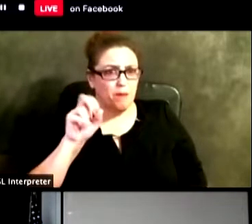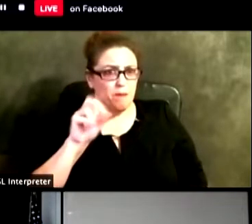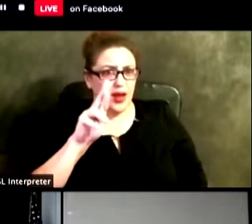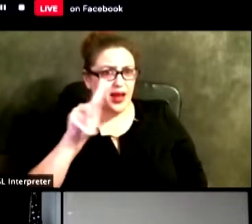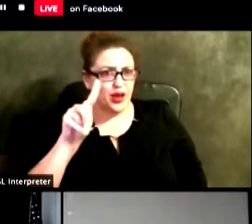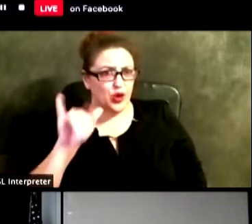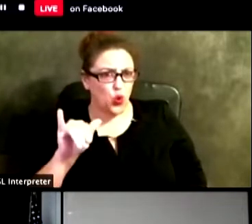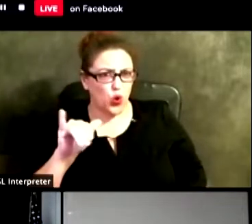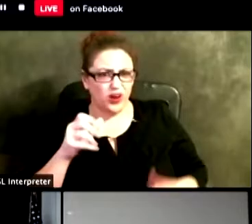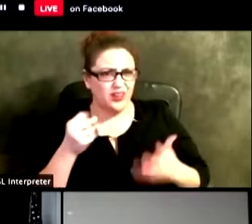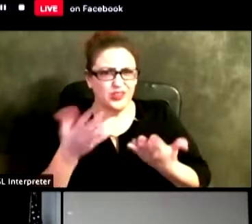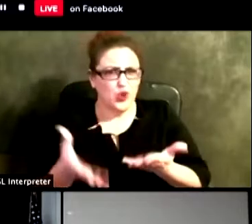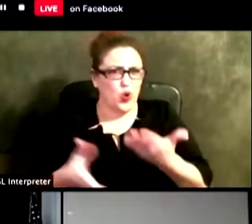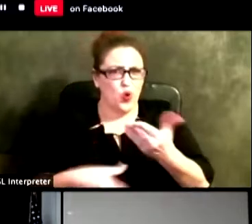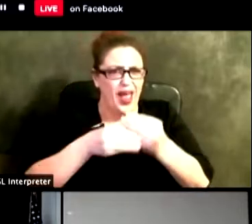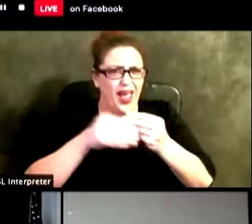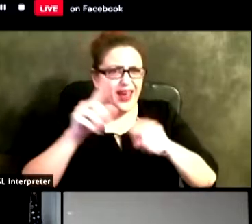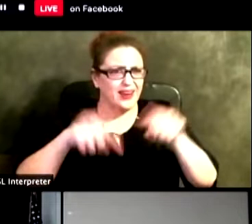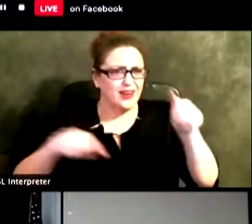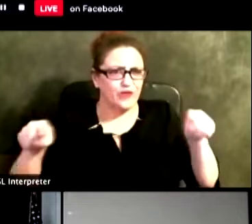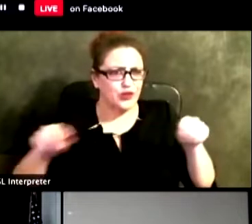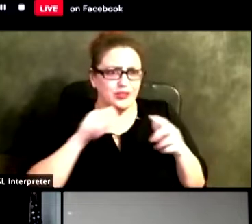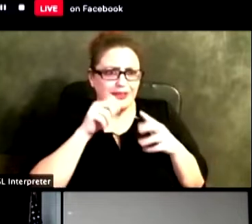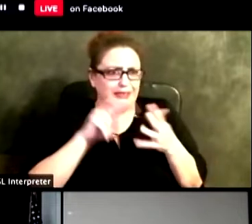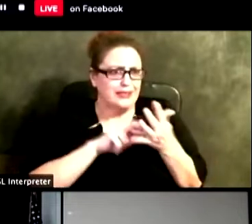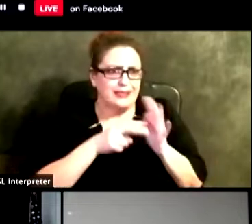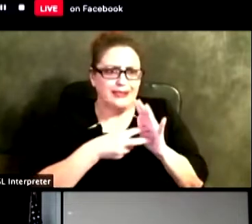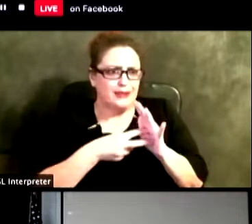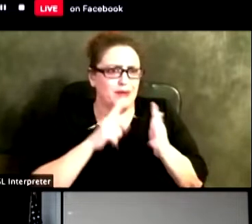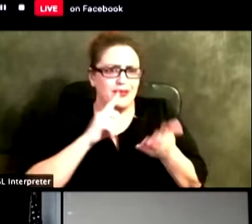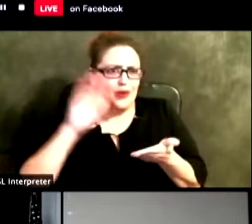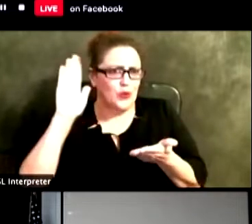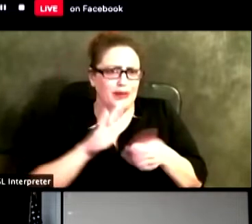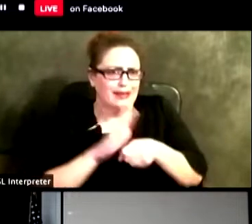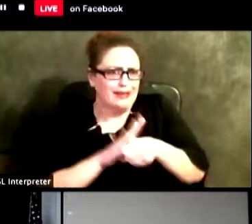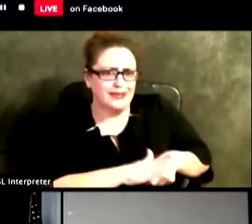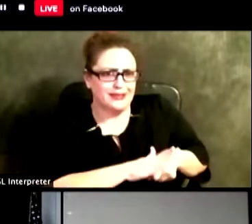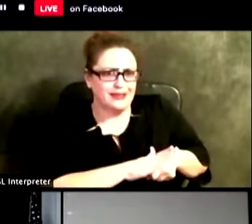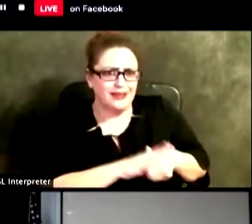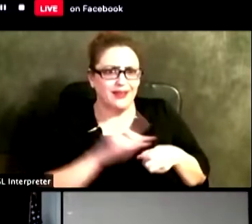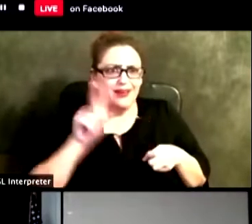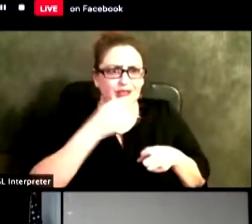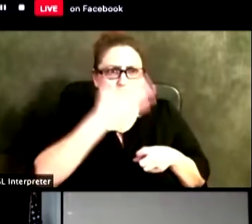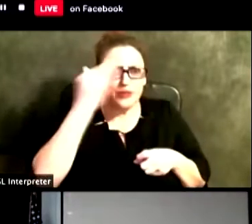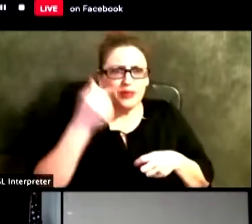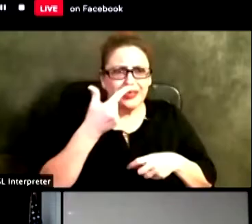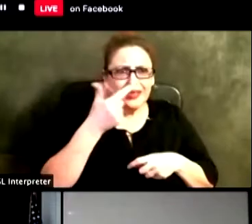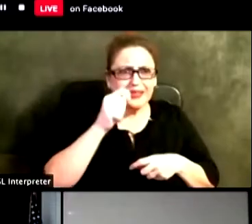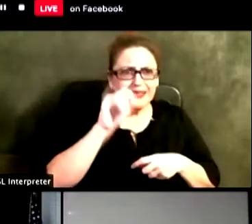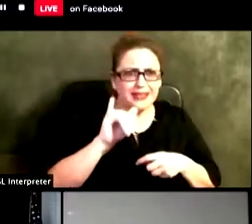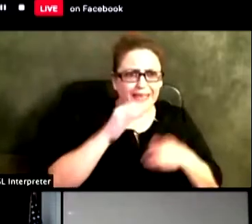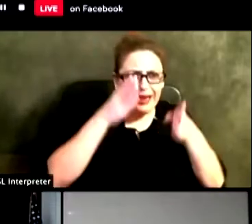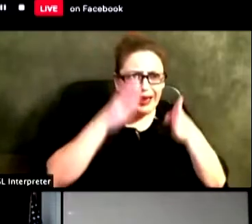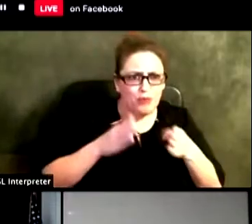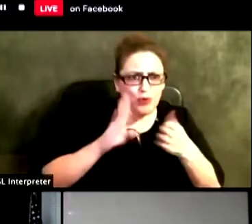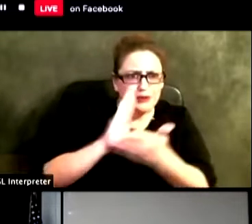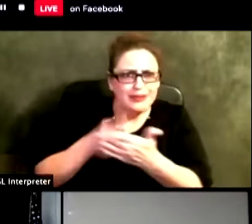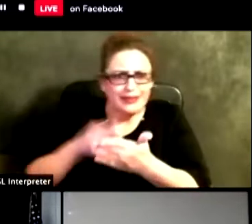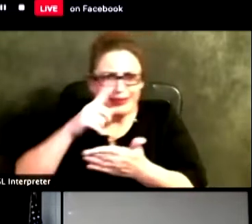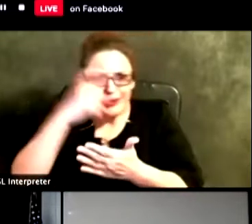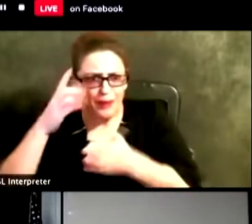wouldn't help, you know, like just because it's a gay person committing police brutality against a black person wouldn't make it any better. Hmm. So what would